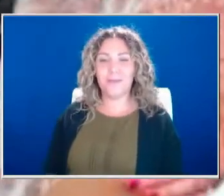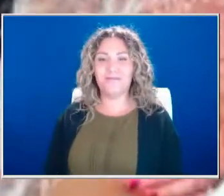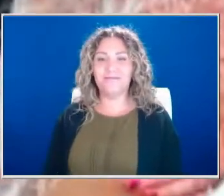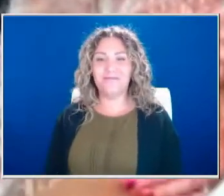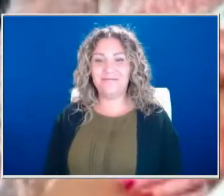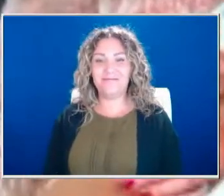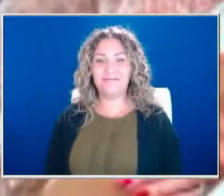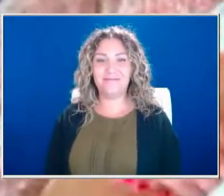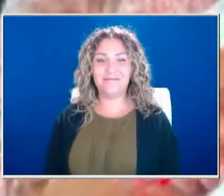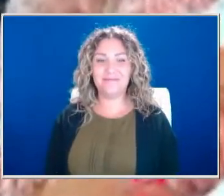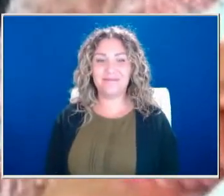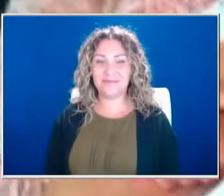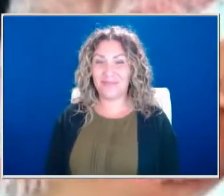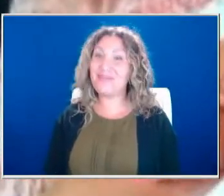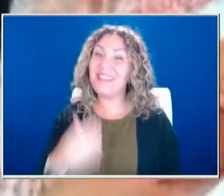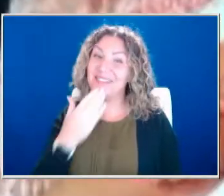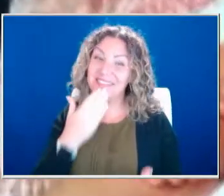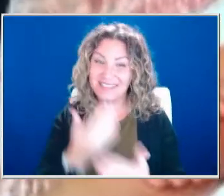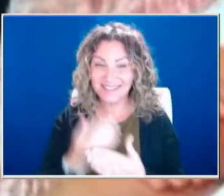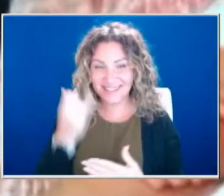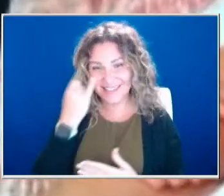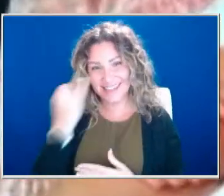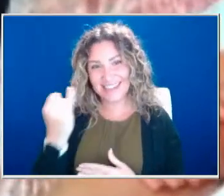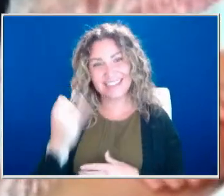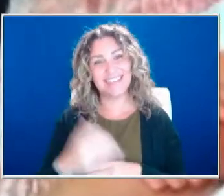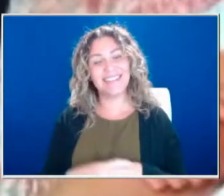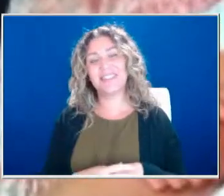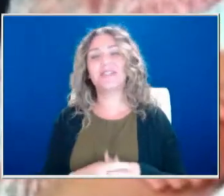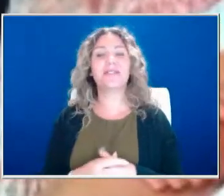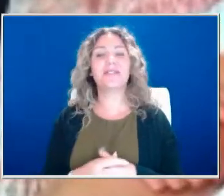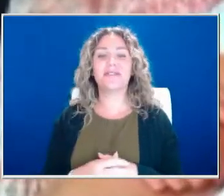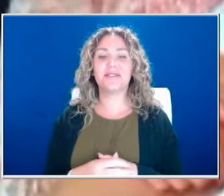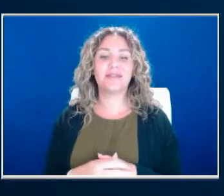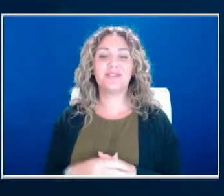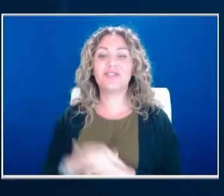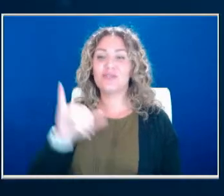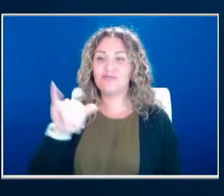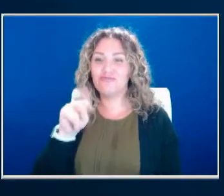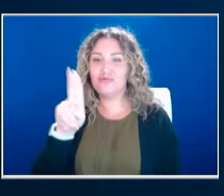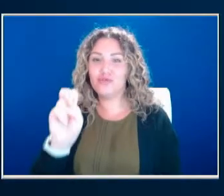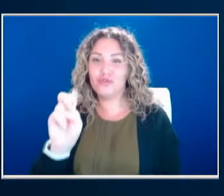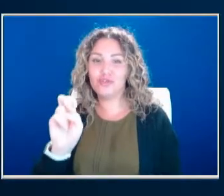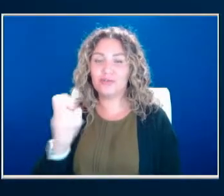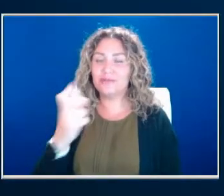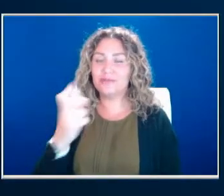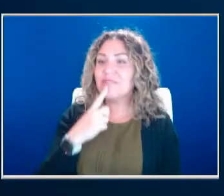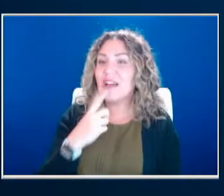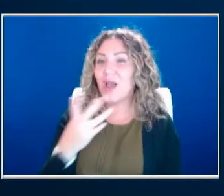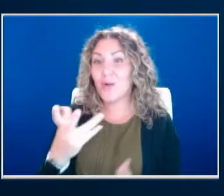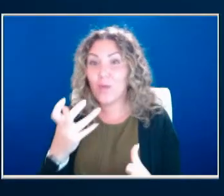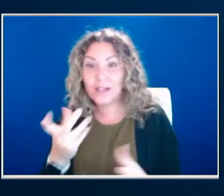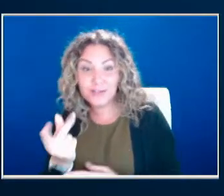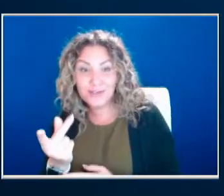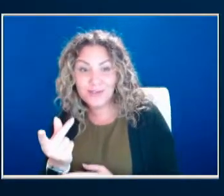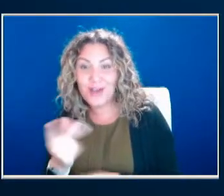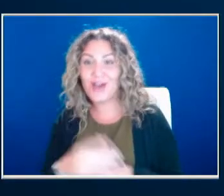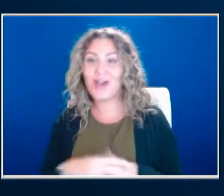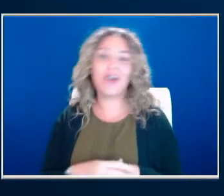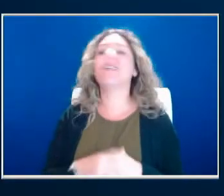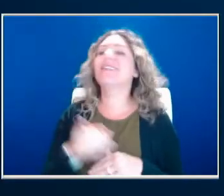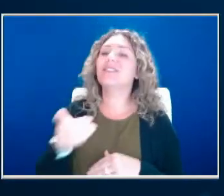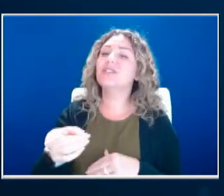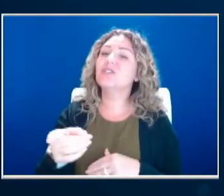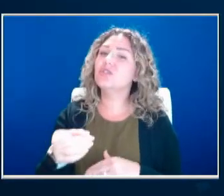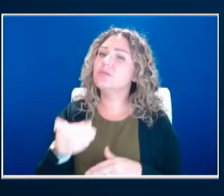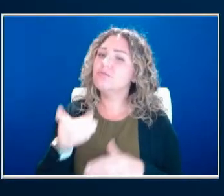Yeah, Good call. Good call, mom and dad. So here comes June. He said, okay, fine, I want a dog. And she's kind of come into your life.